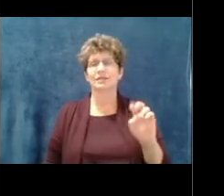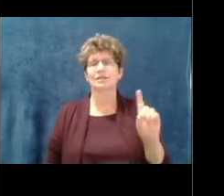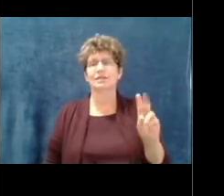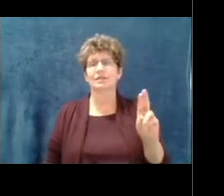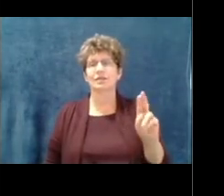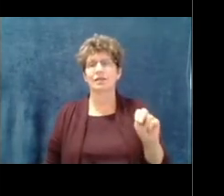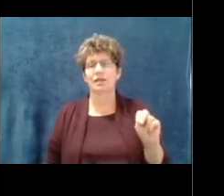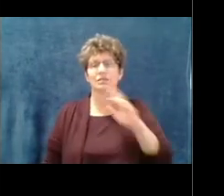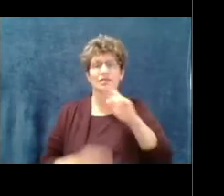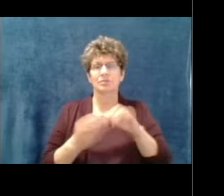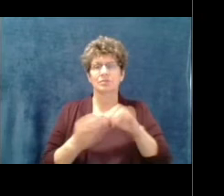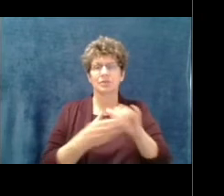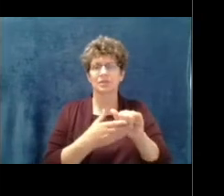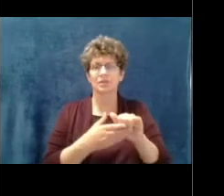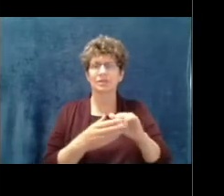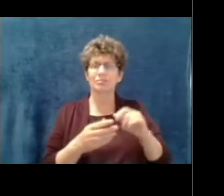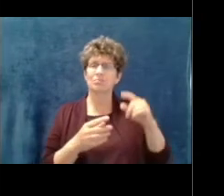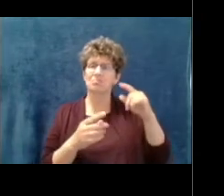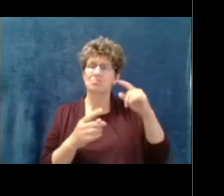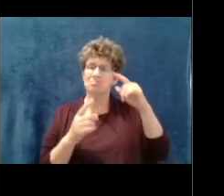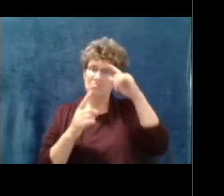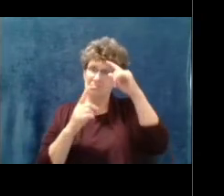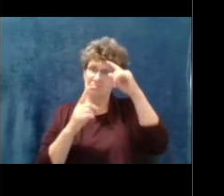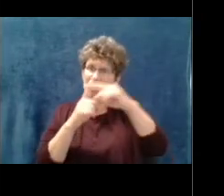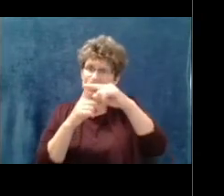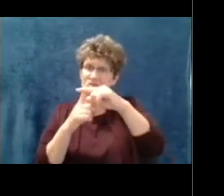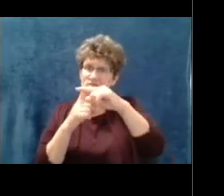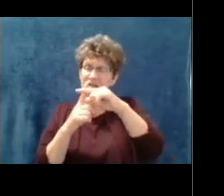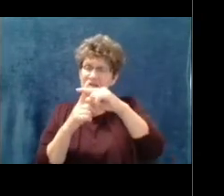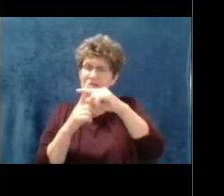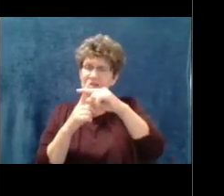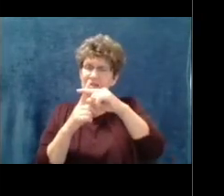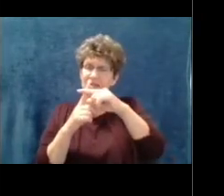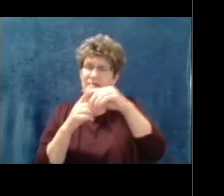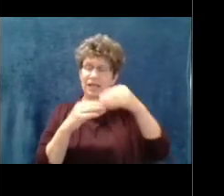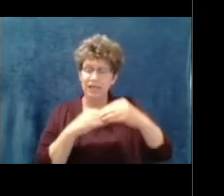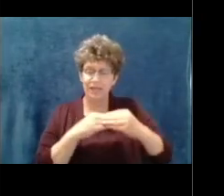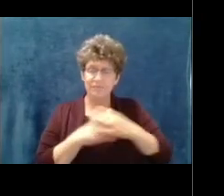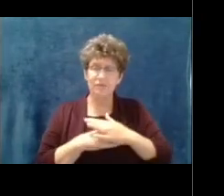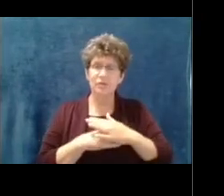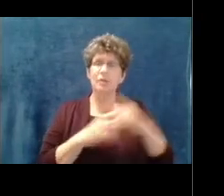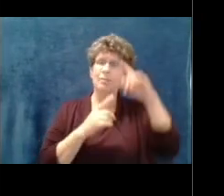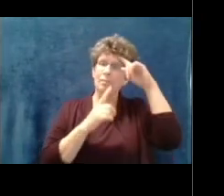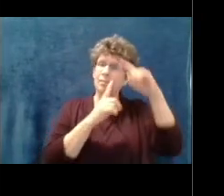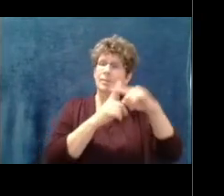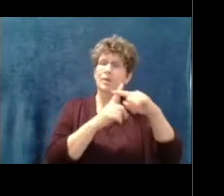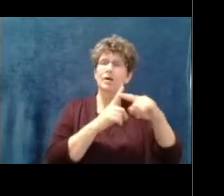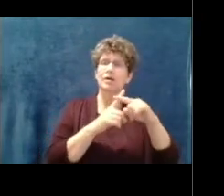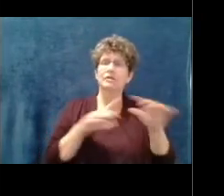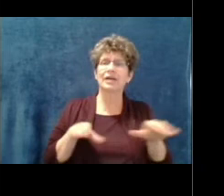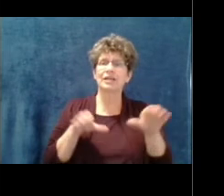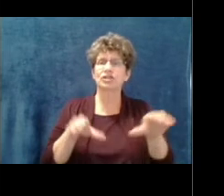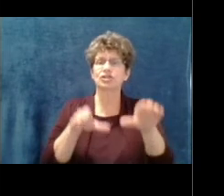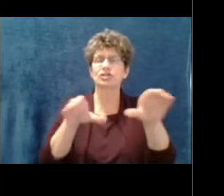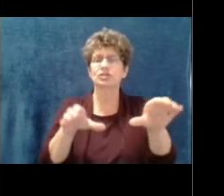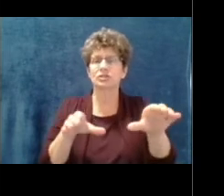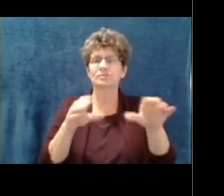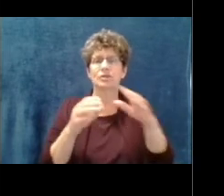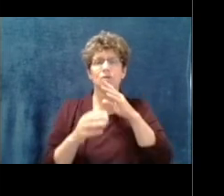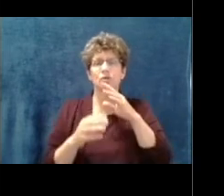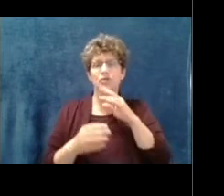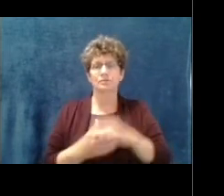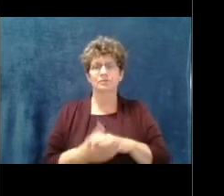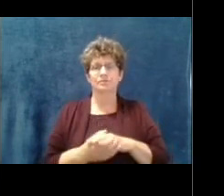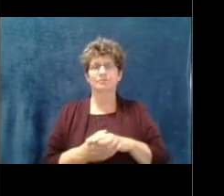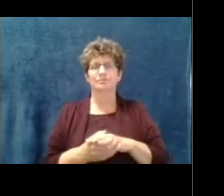actions. So let's talk about some other frameworks here. So many of you might recognize this. This is a dramatic